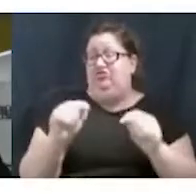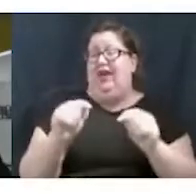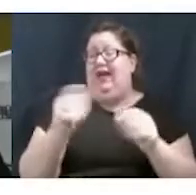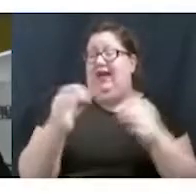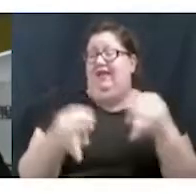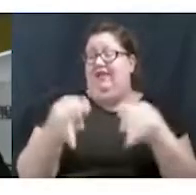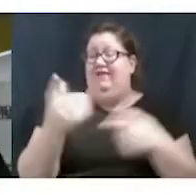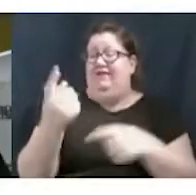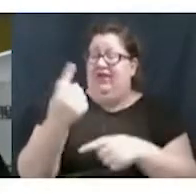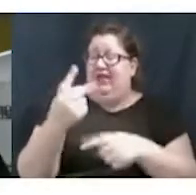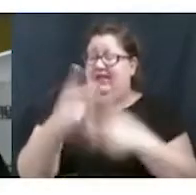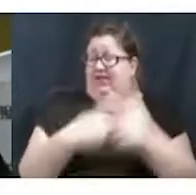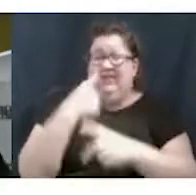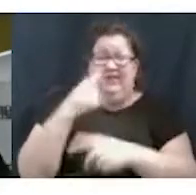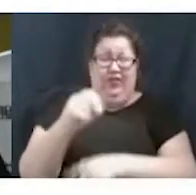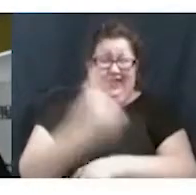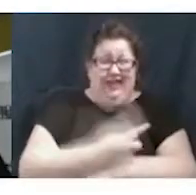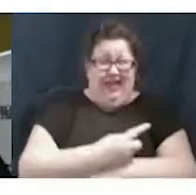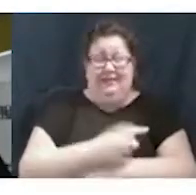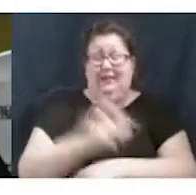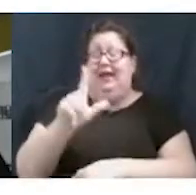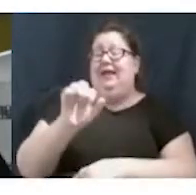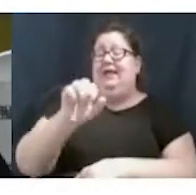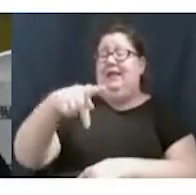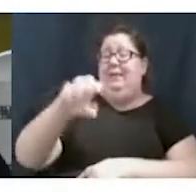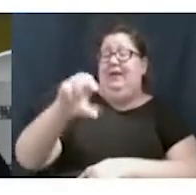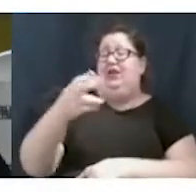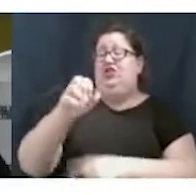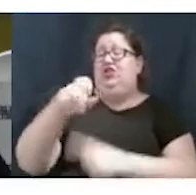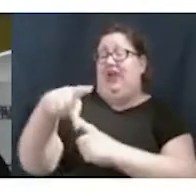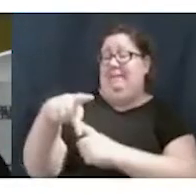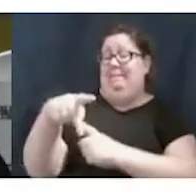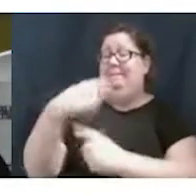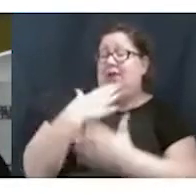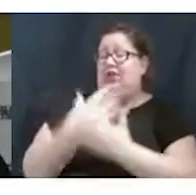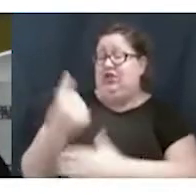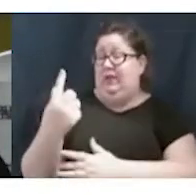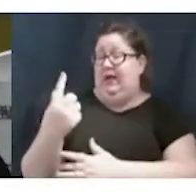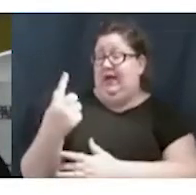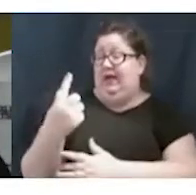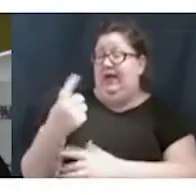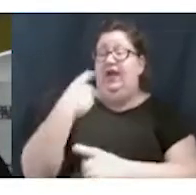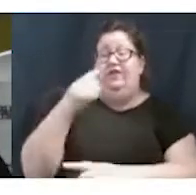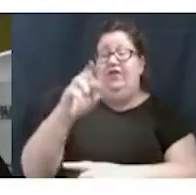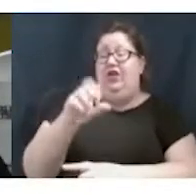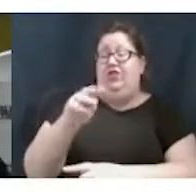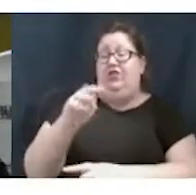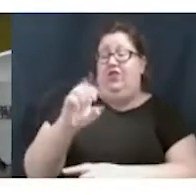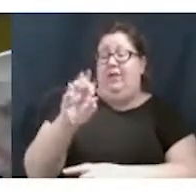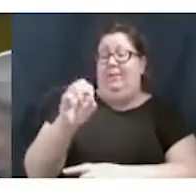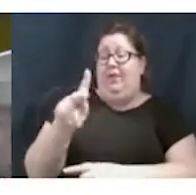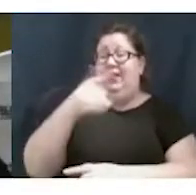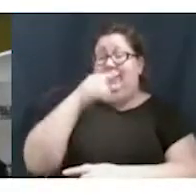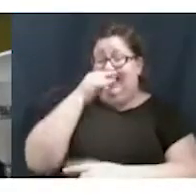that. Clipchamp has been a good one. So for my Chromebook kids during the pandemic, I